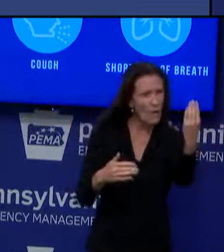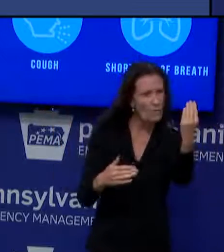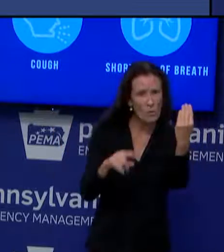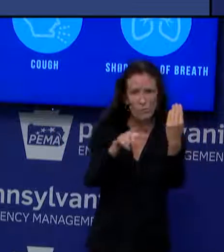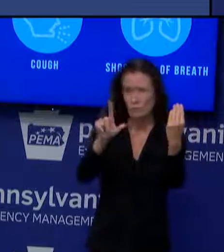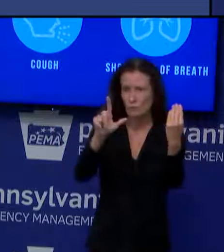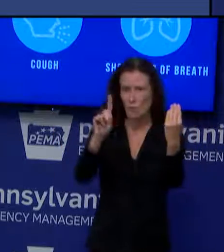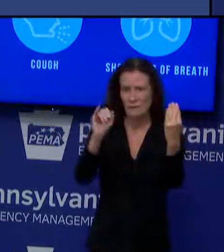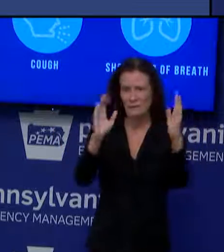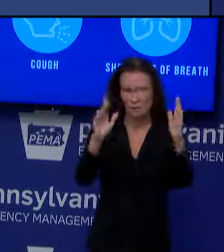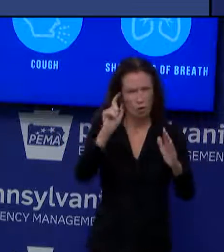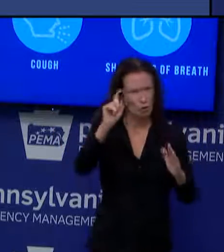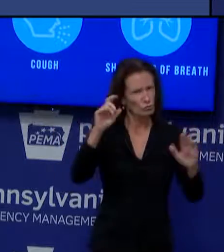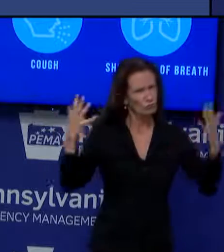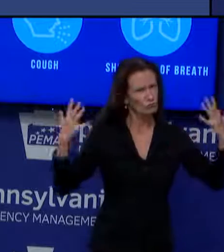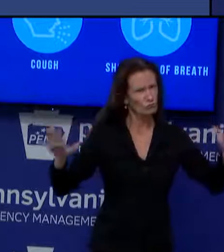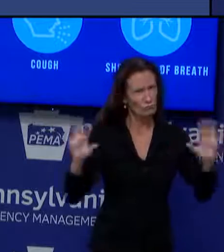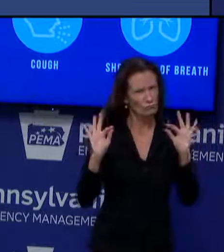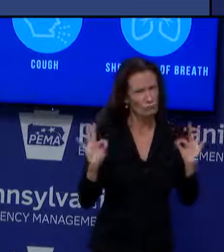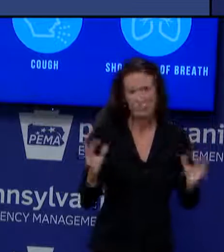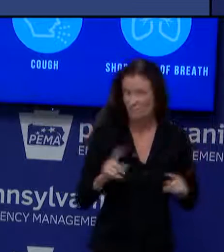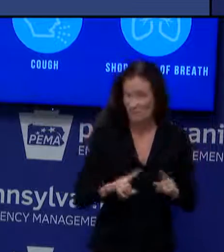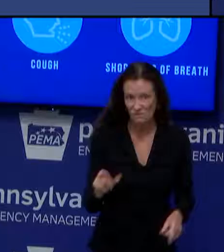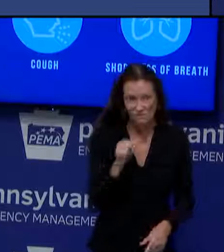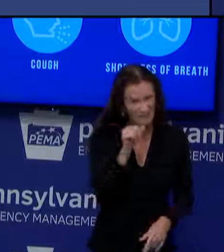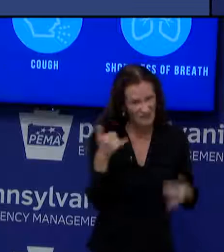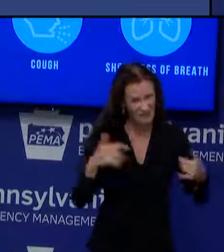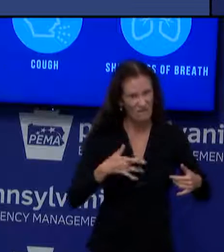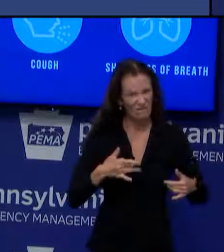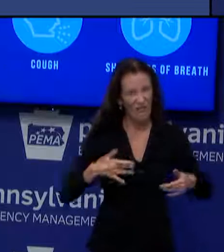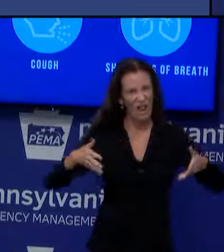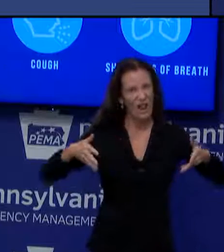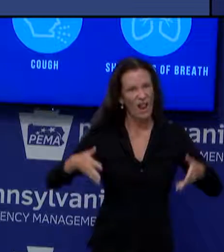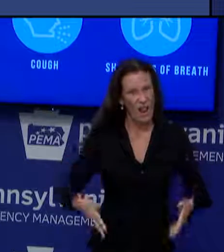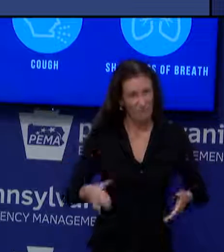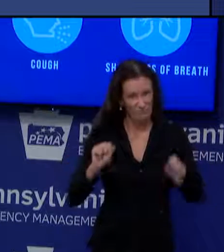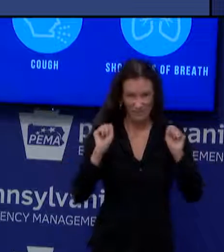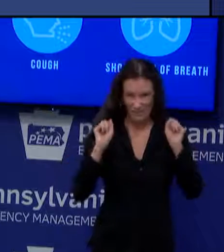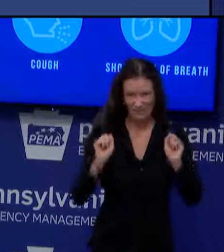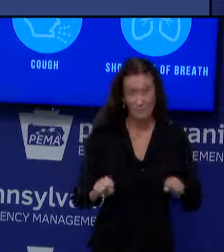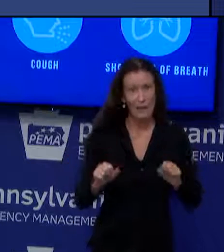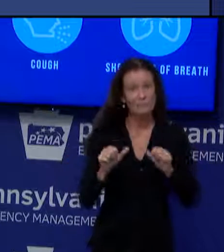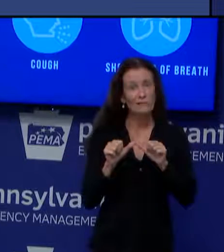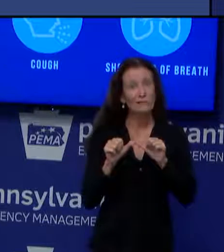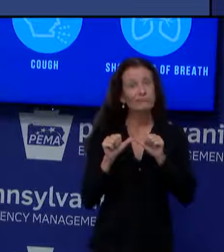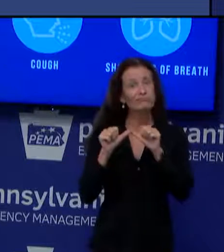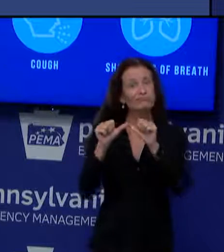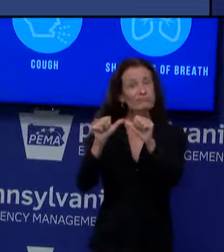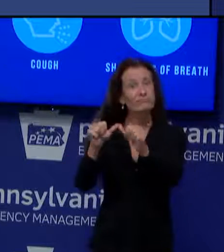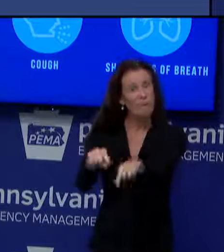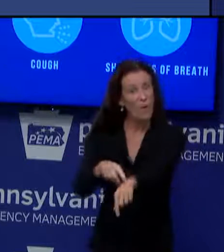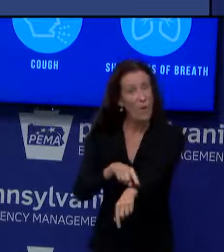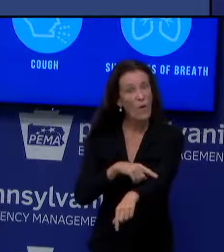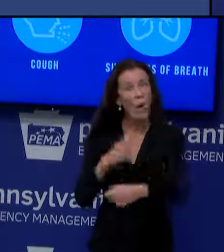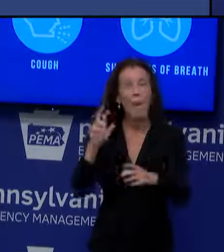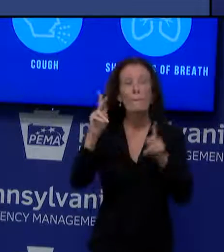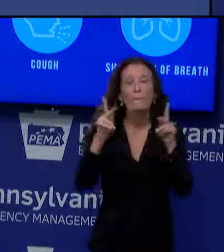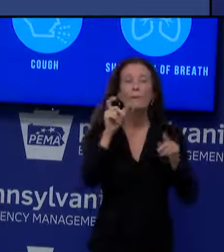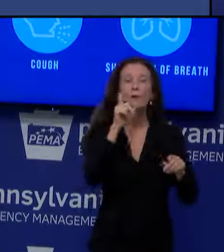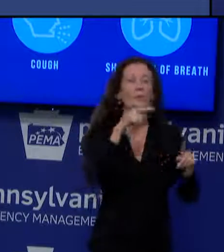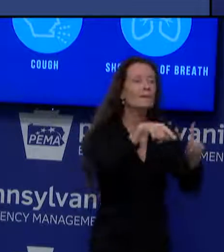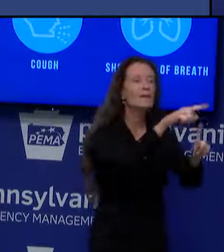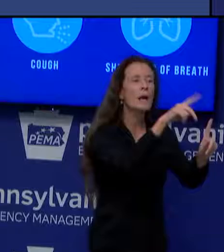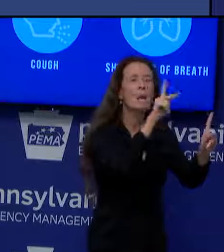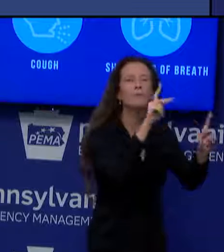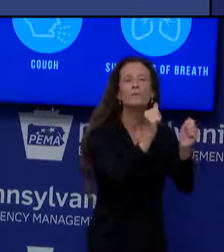Symptoms lasting for several weeks and disability have been common in adults with severe